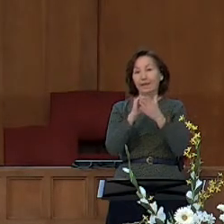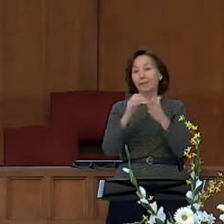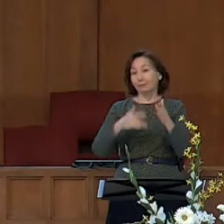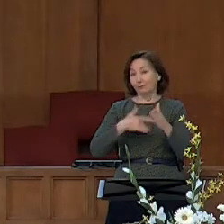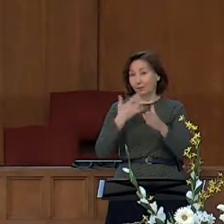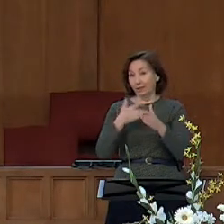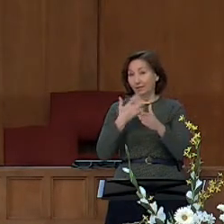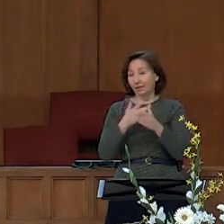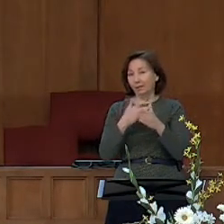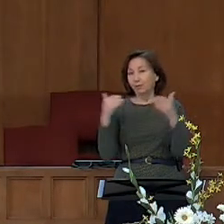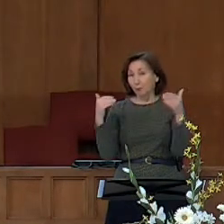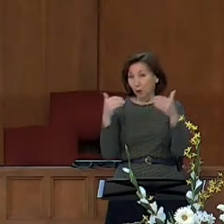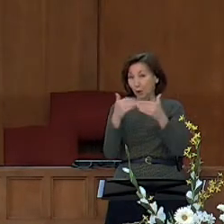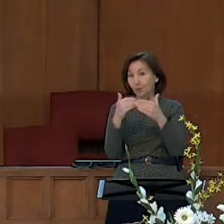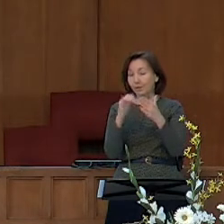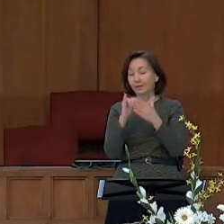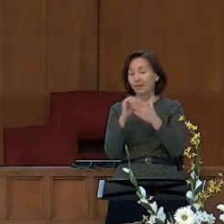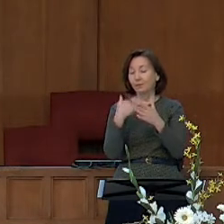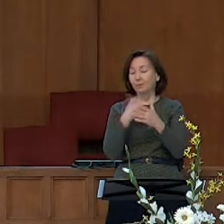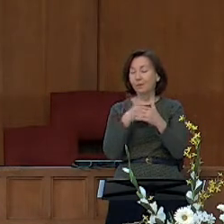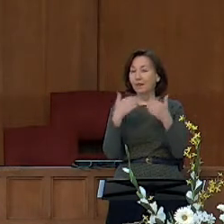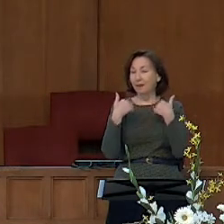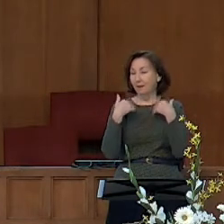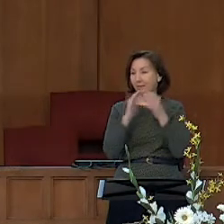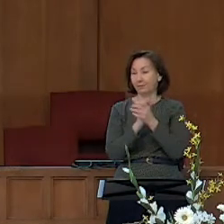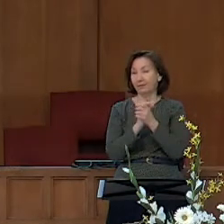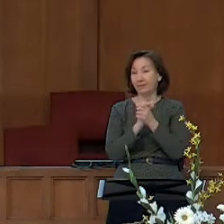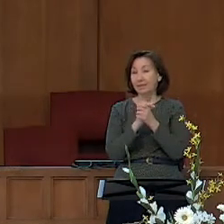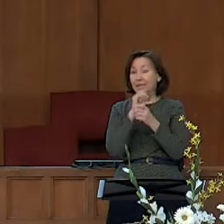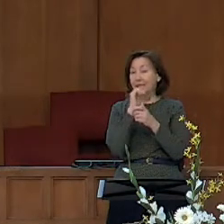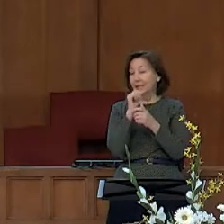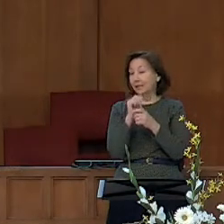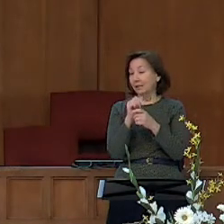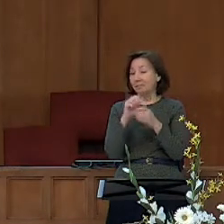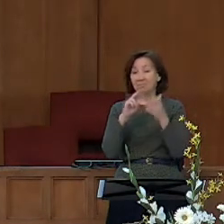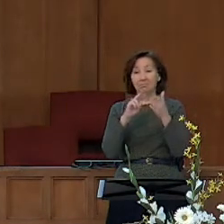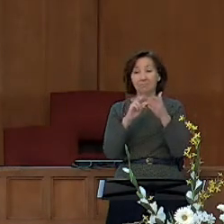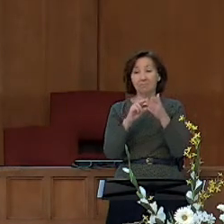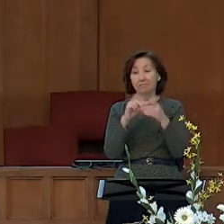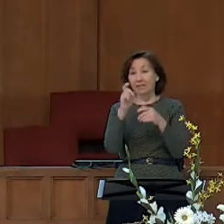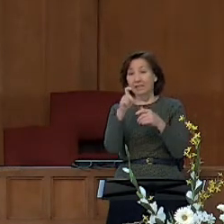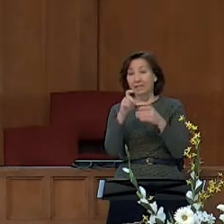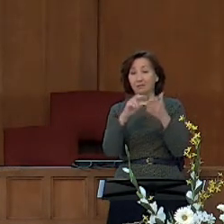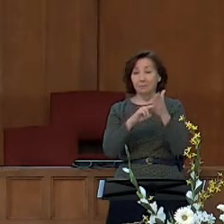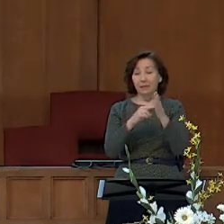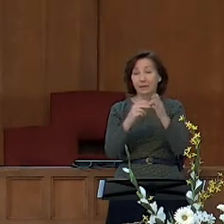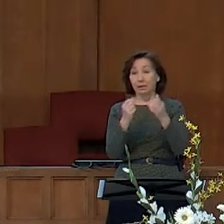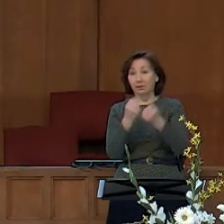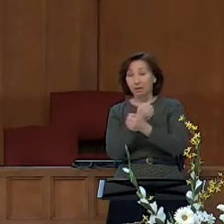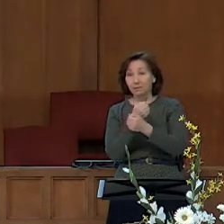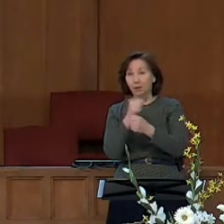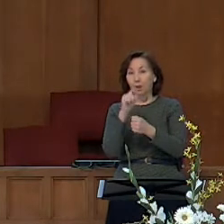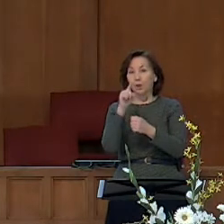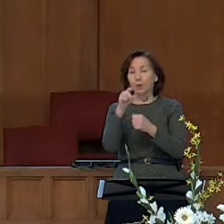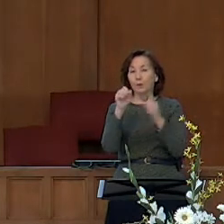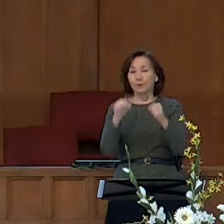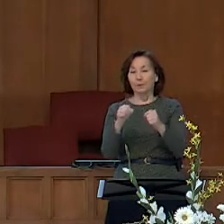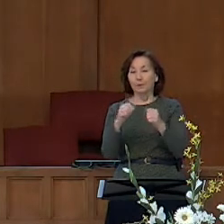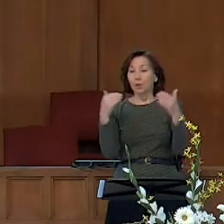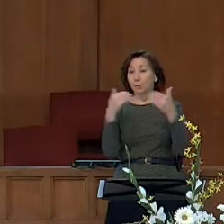that feeling of closeness that we have. It doesn't necessarily have to involve love. You can be intimate with your